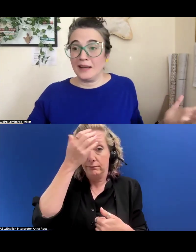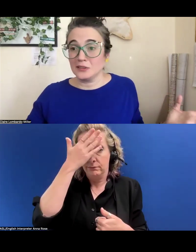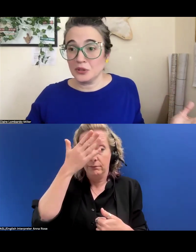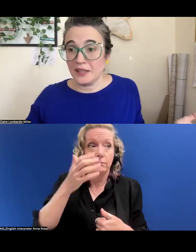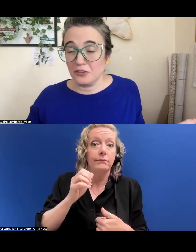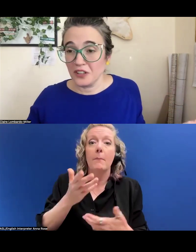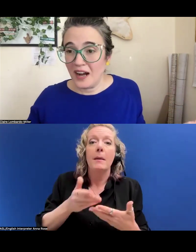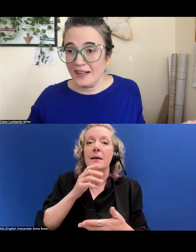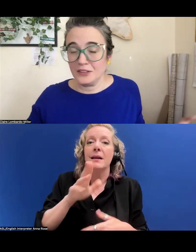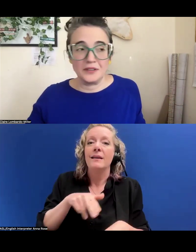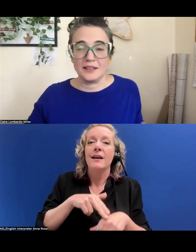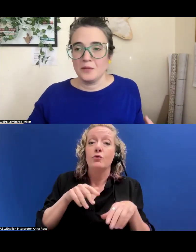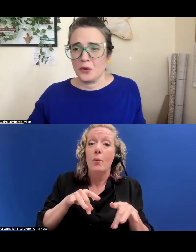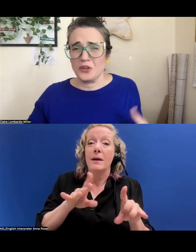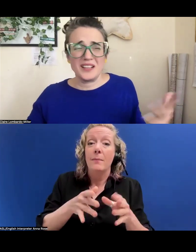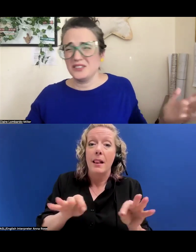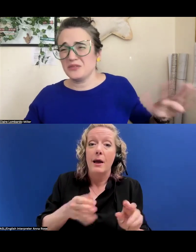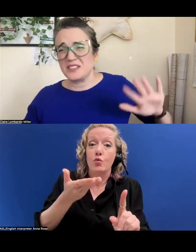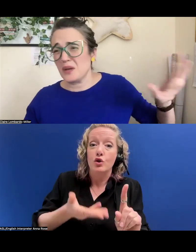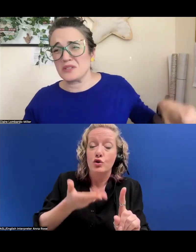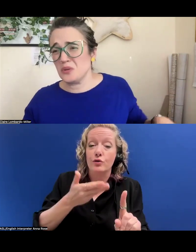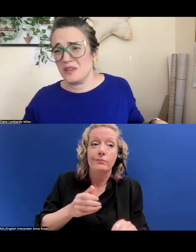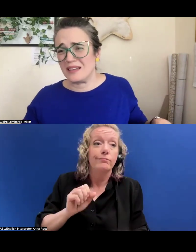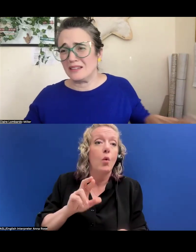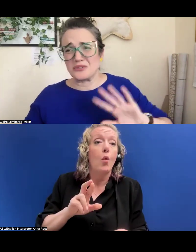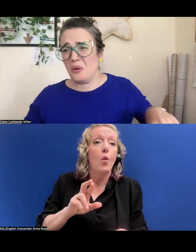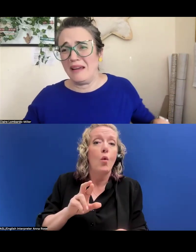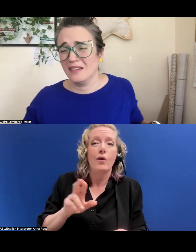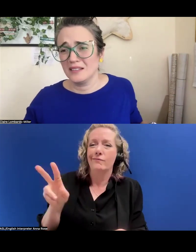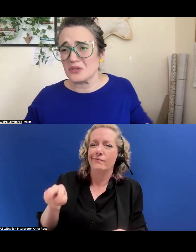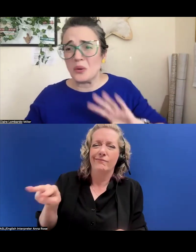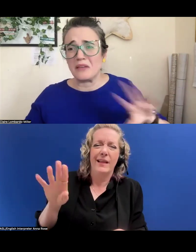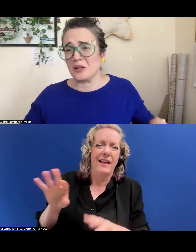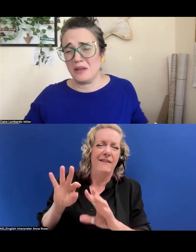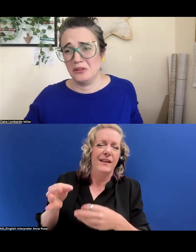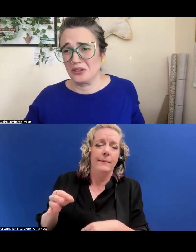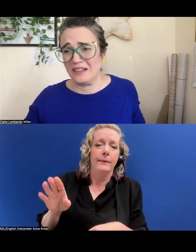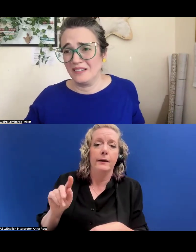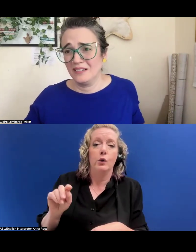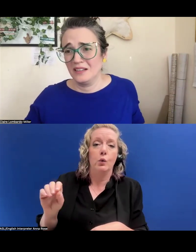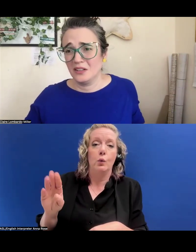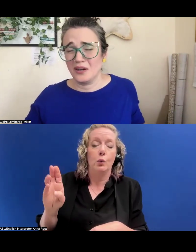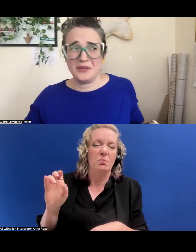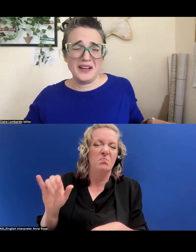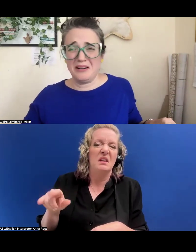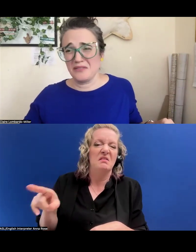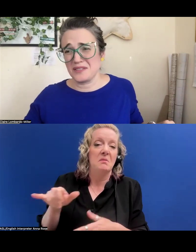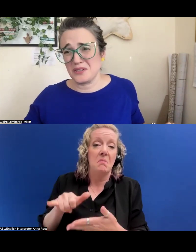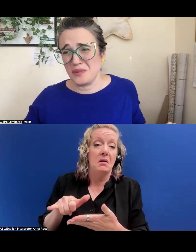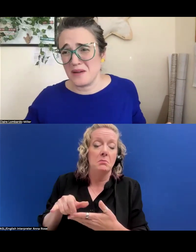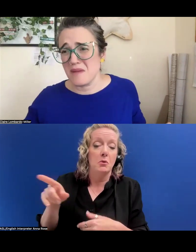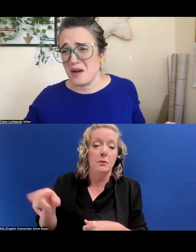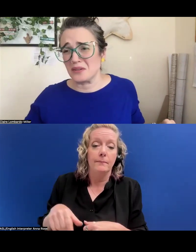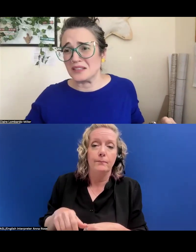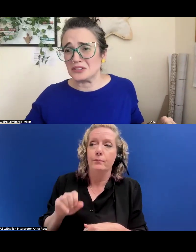it in high school and now you forgot it and you're like, or you think, oh, this family's too busy. There's no way. There's no way they're going to be able to learn it. Or I don't know, I had a conversation